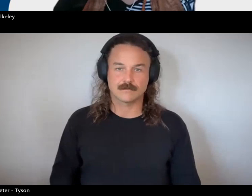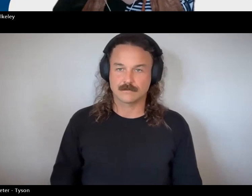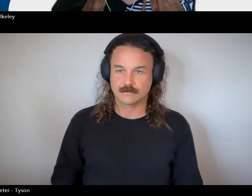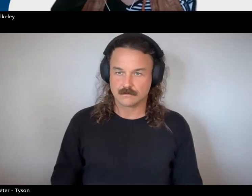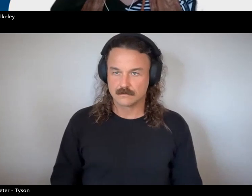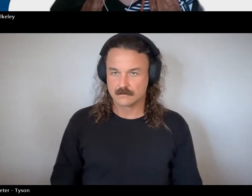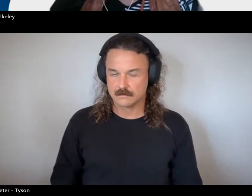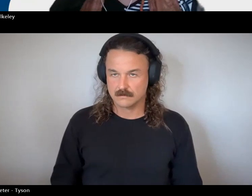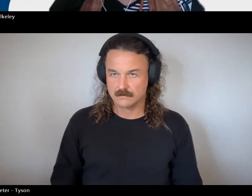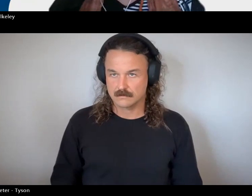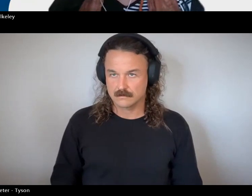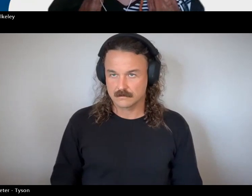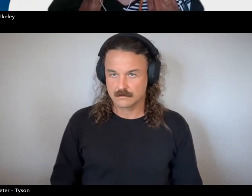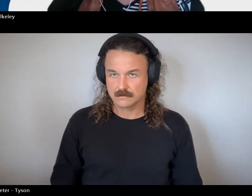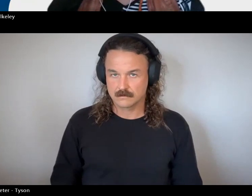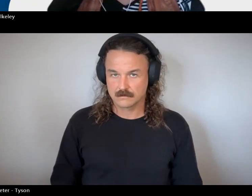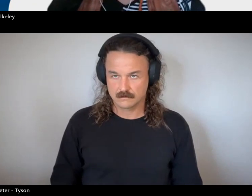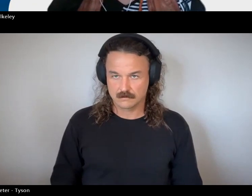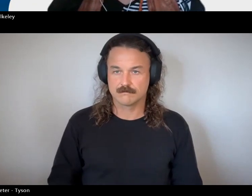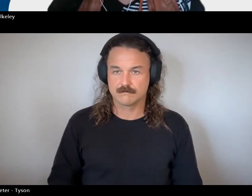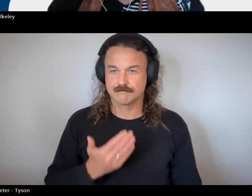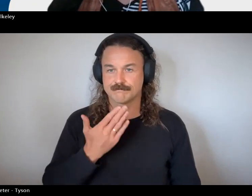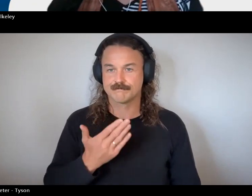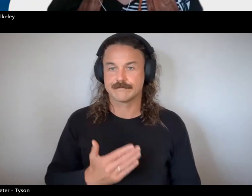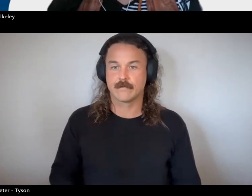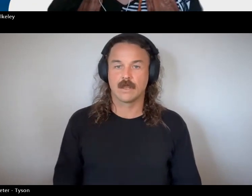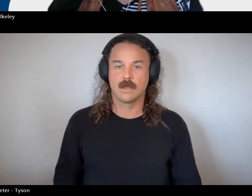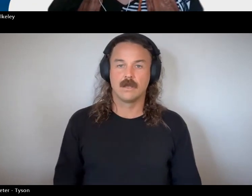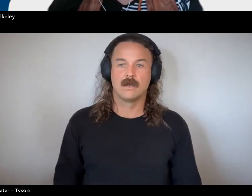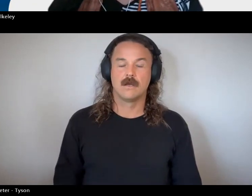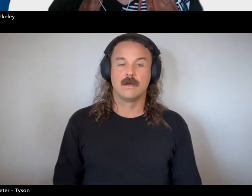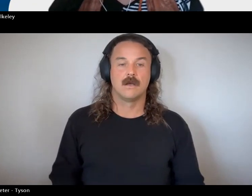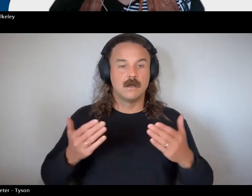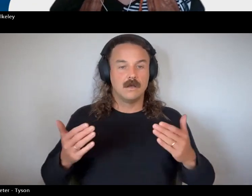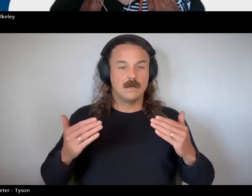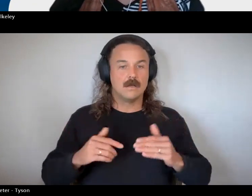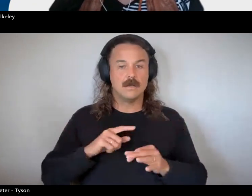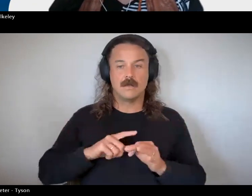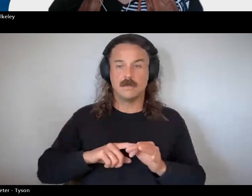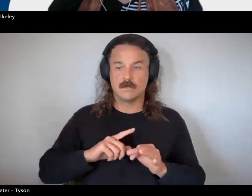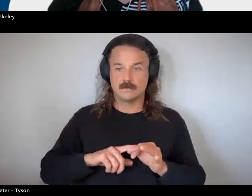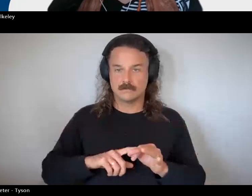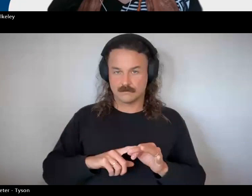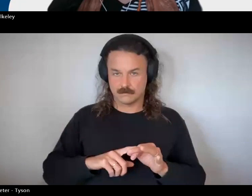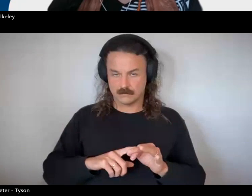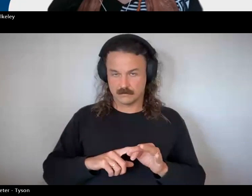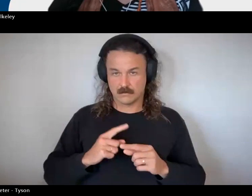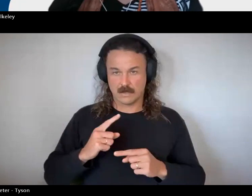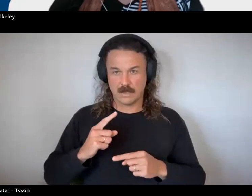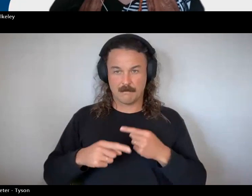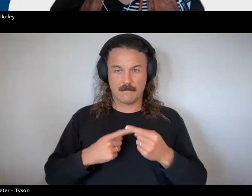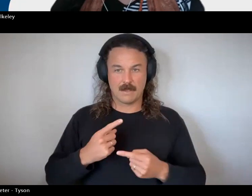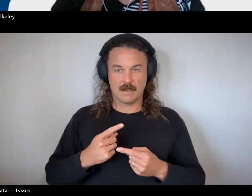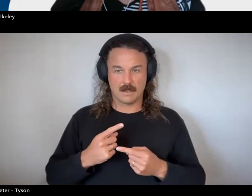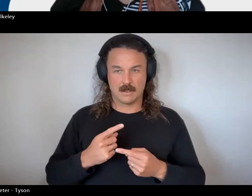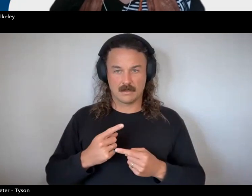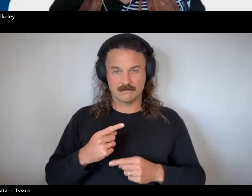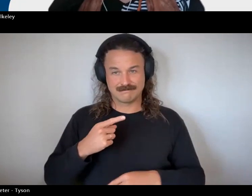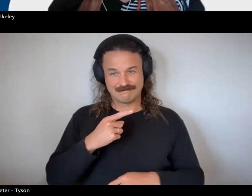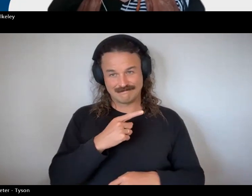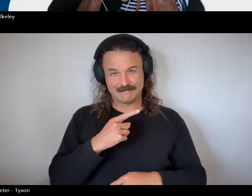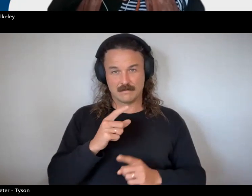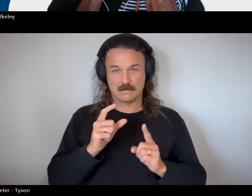Thanks, Kim. So I might switch to a question about the level of accuracy in